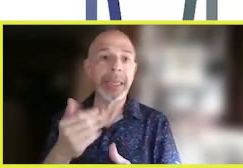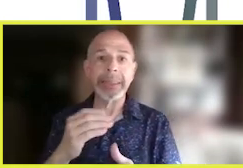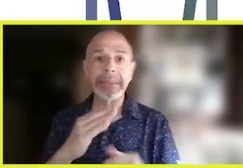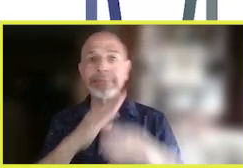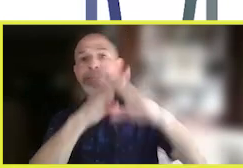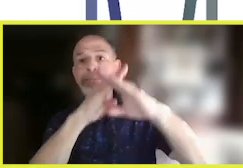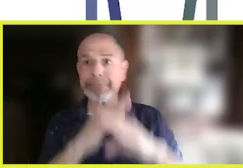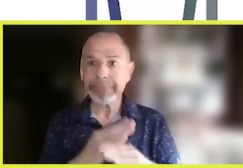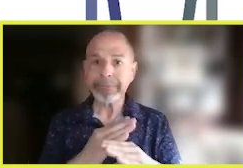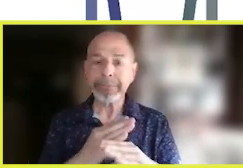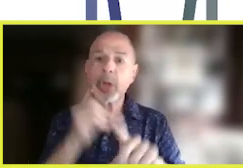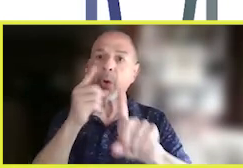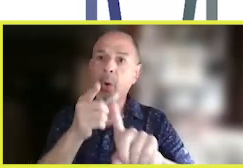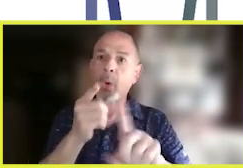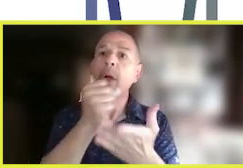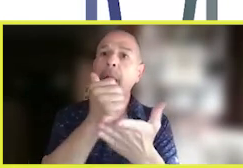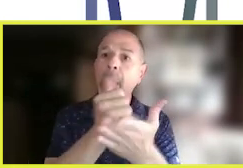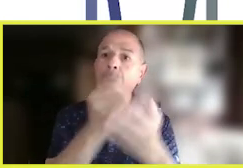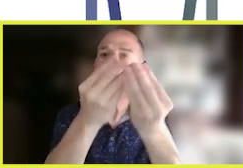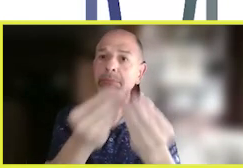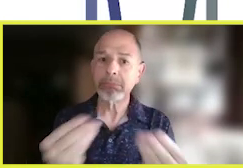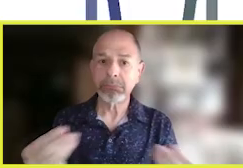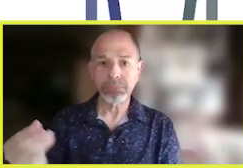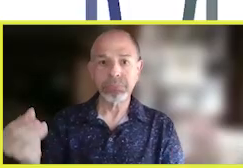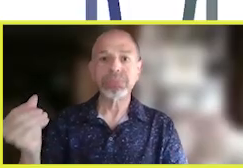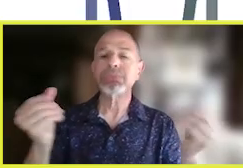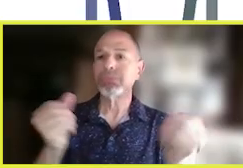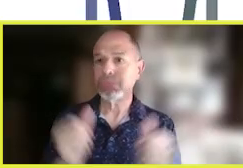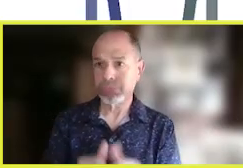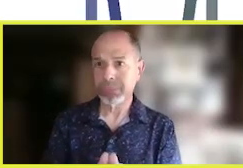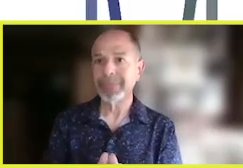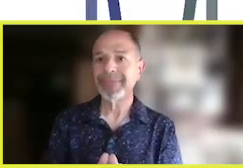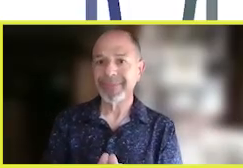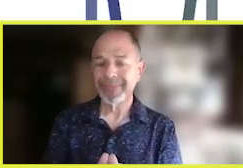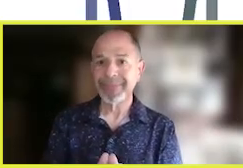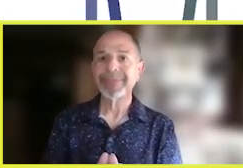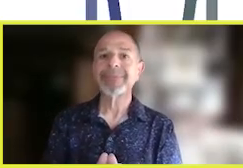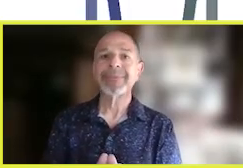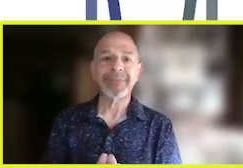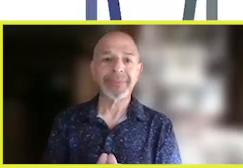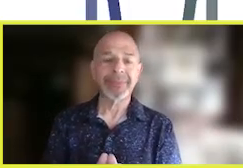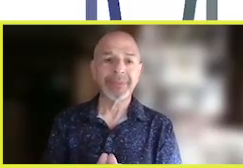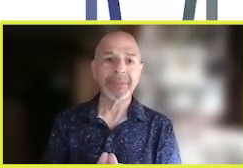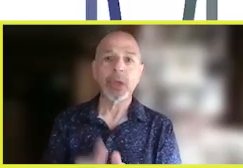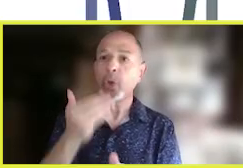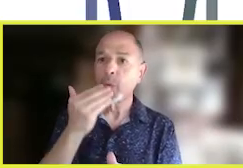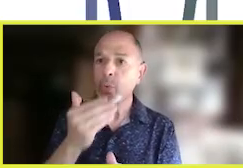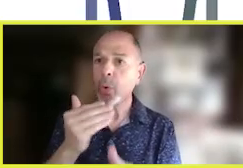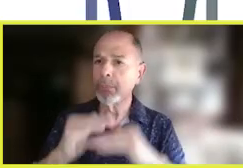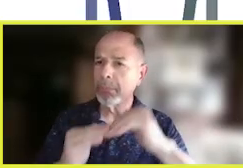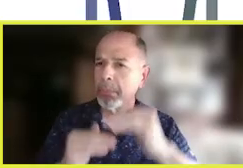it was supposed to be implemented, and really trying to build capacity, which means we're trying